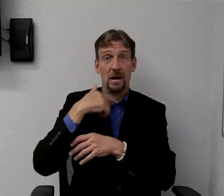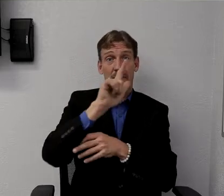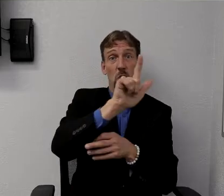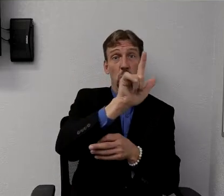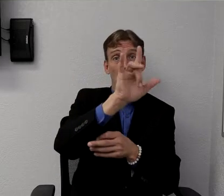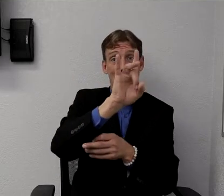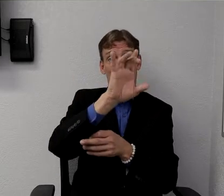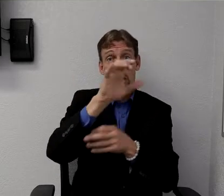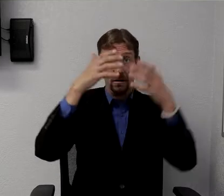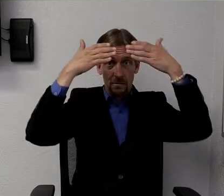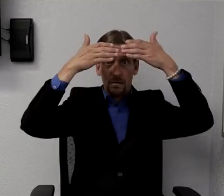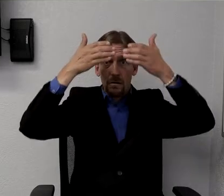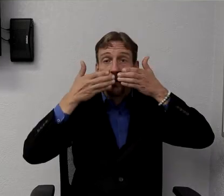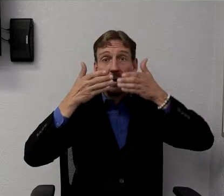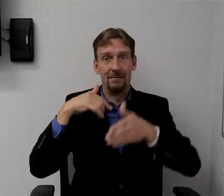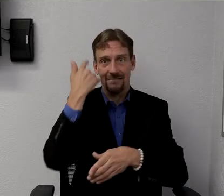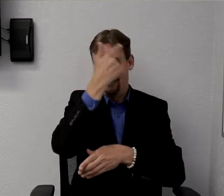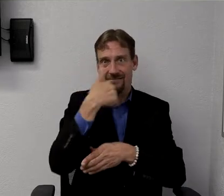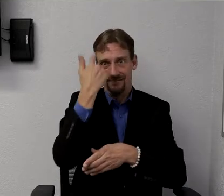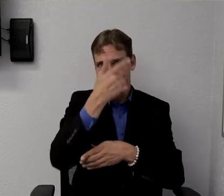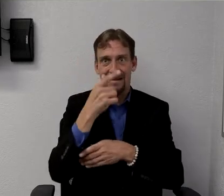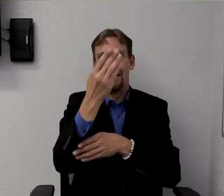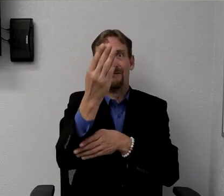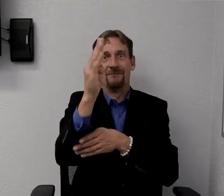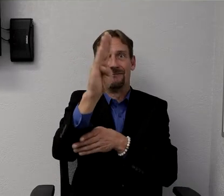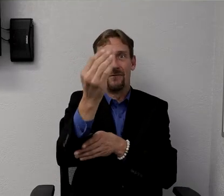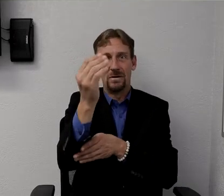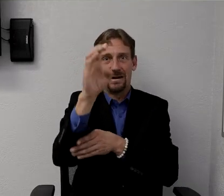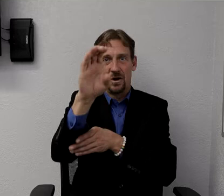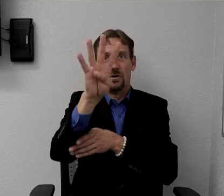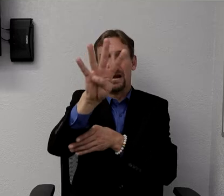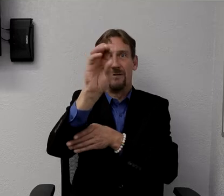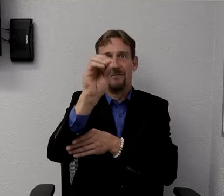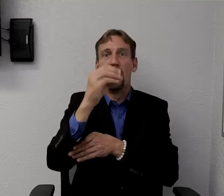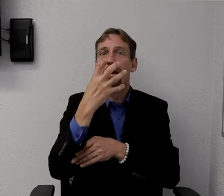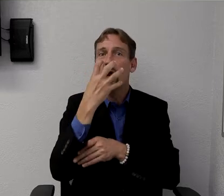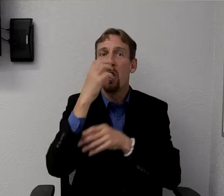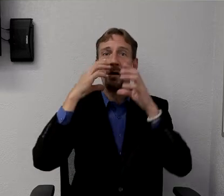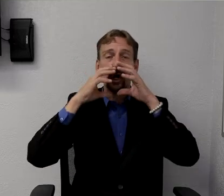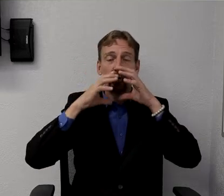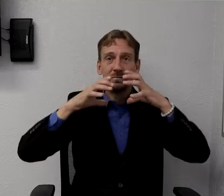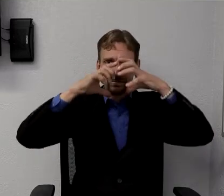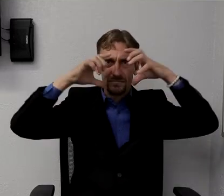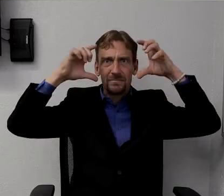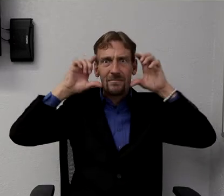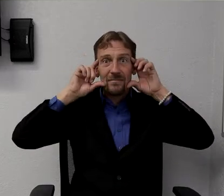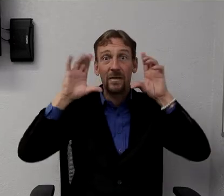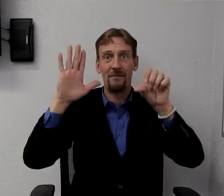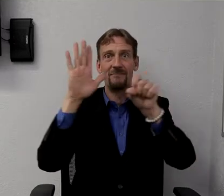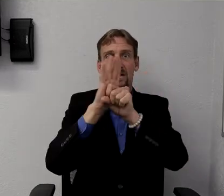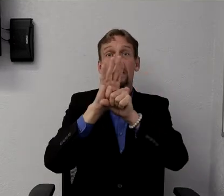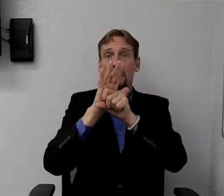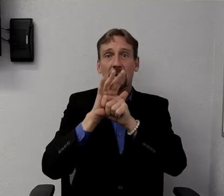and 414 goggles. Now that might sound like a lot, but as I've shared with you in the